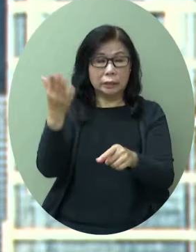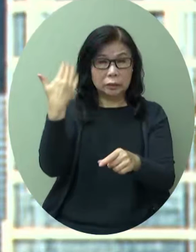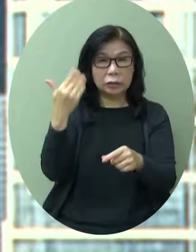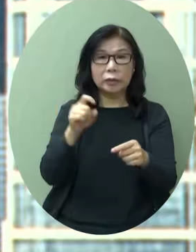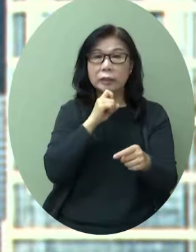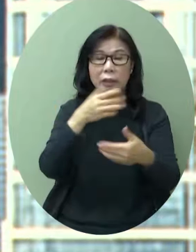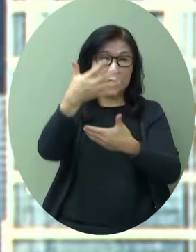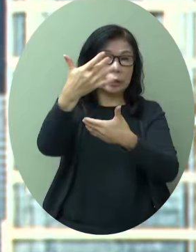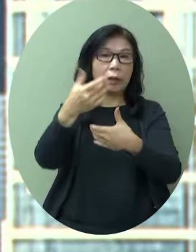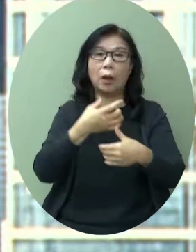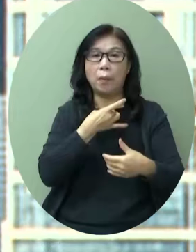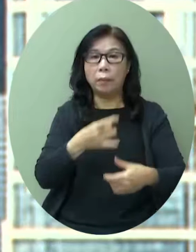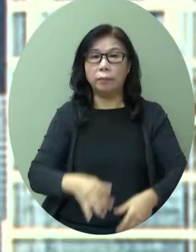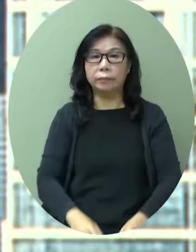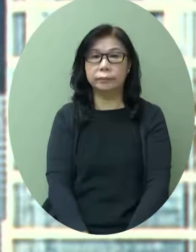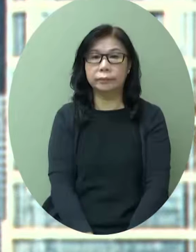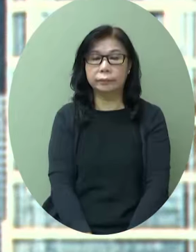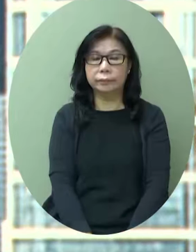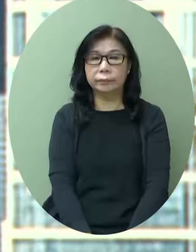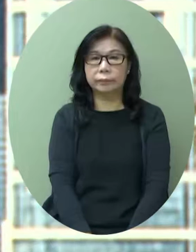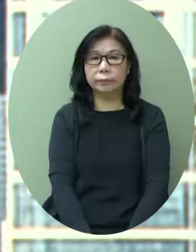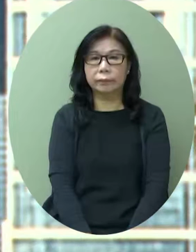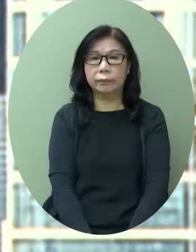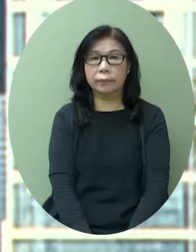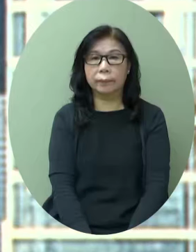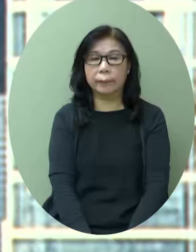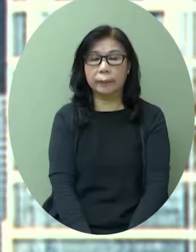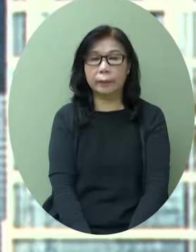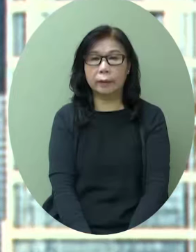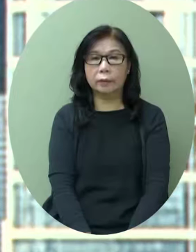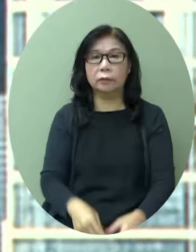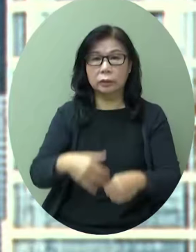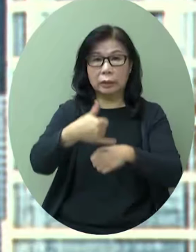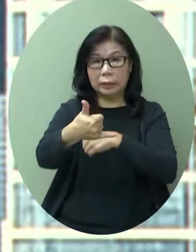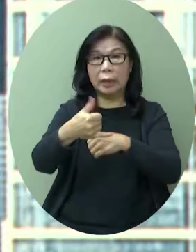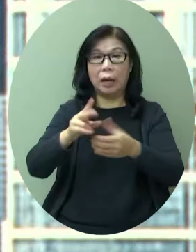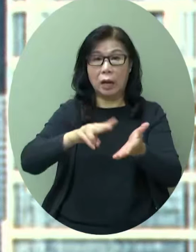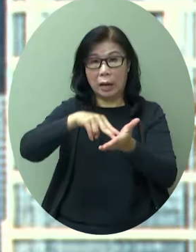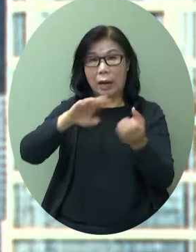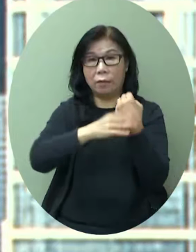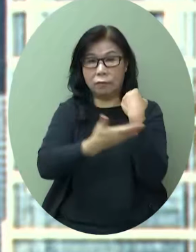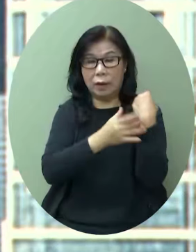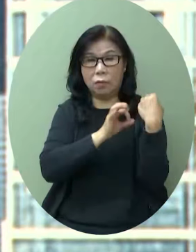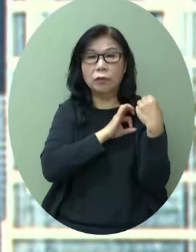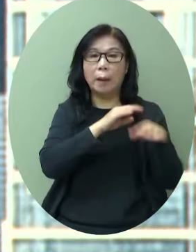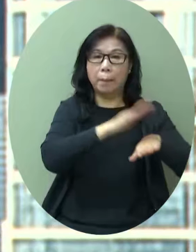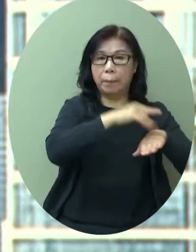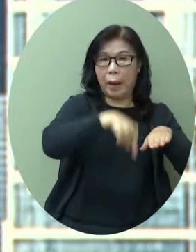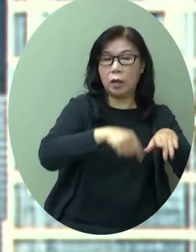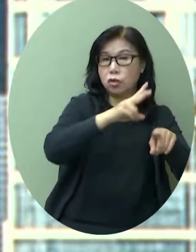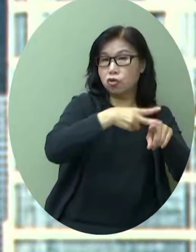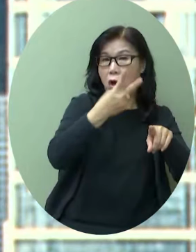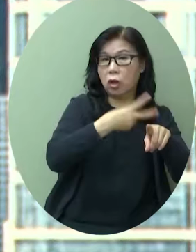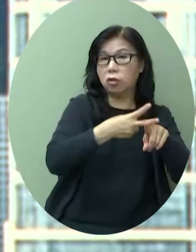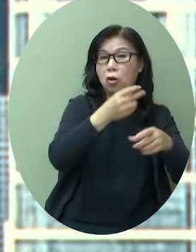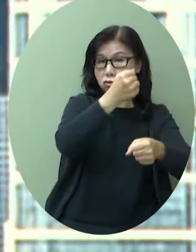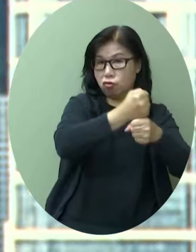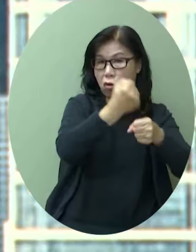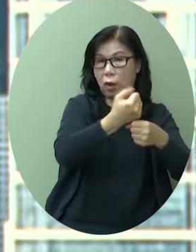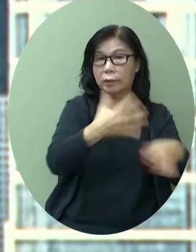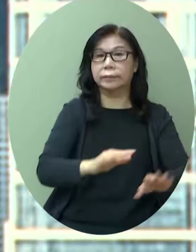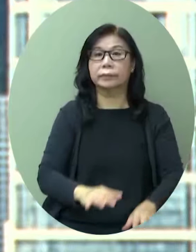realize that the 6th-term Legislative Council only have 2 more months to go. They will go into prorogue by the end